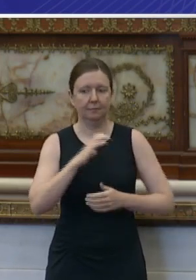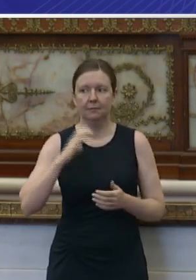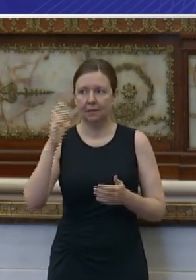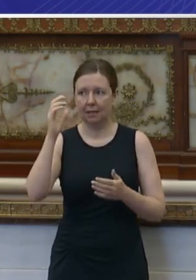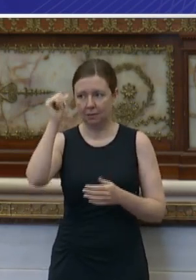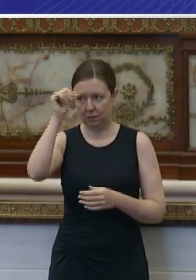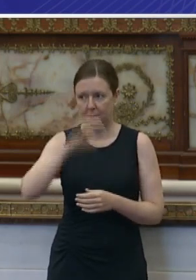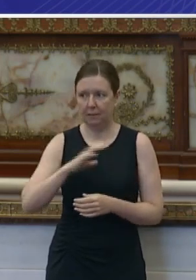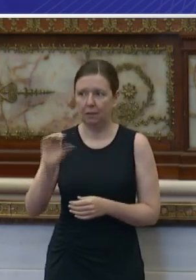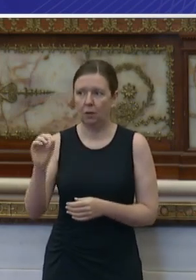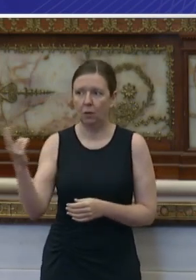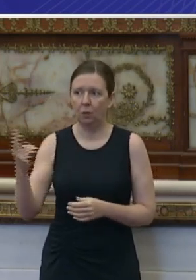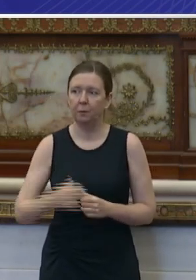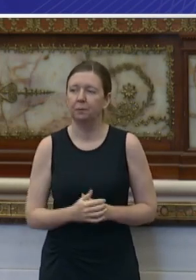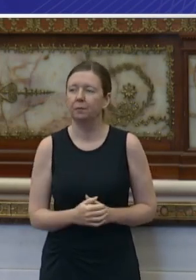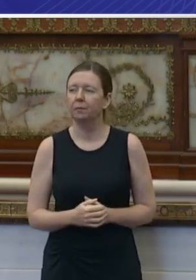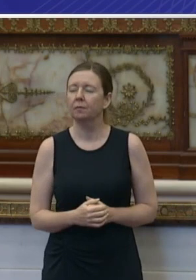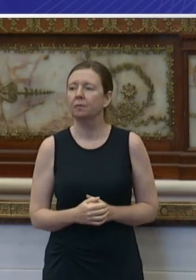O.